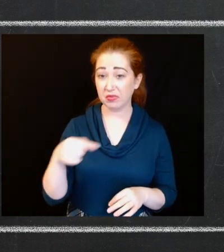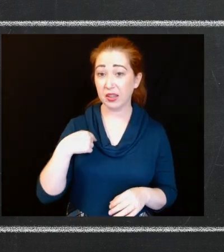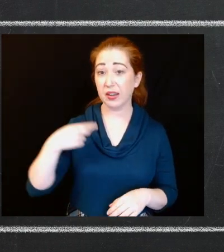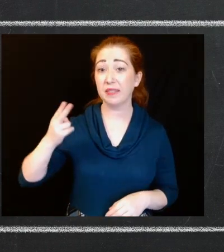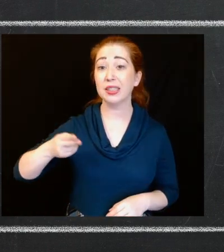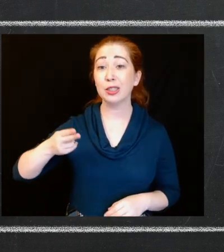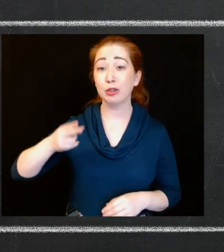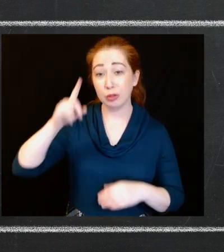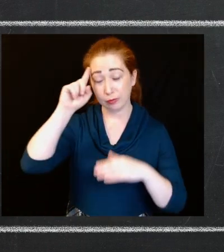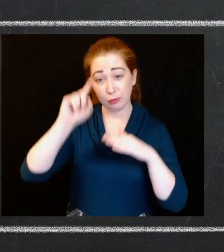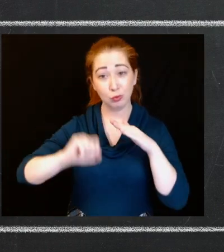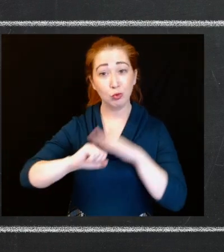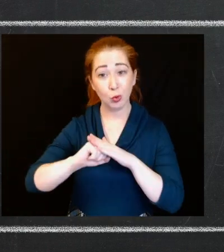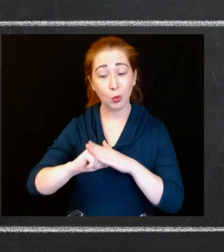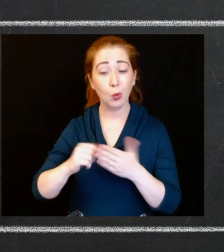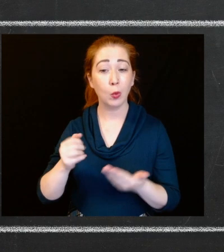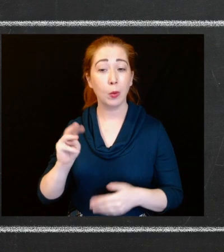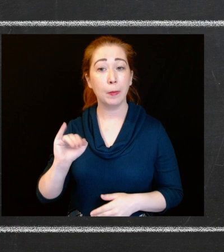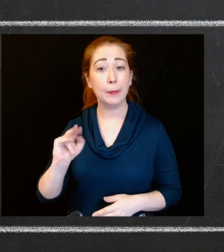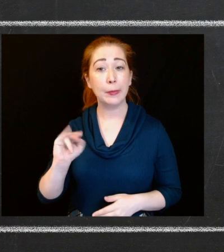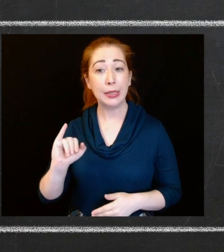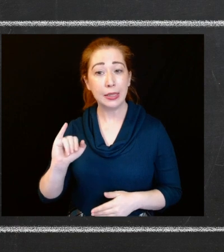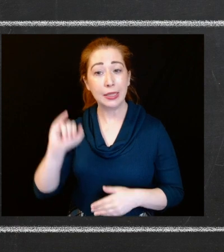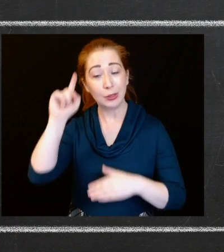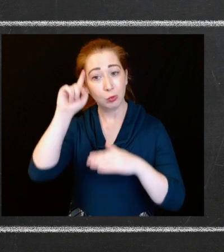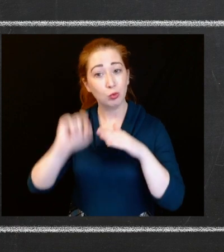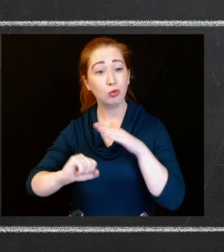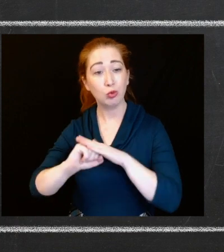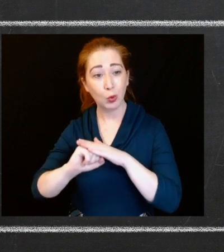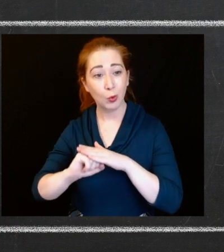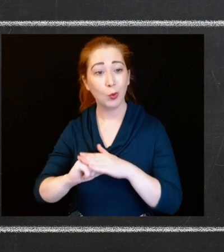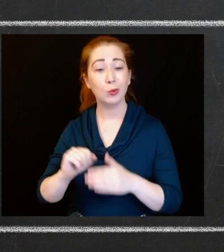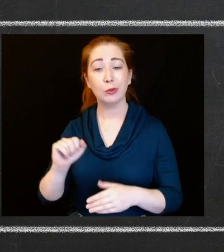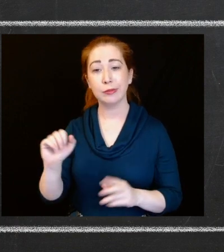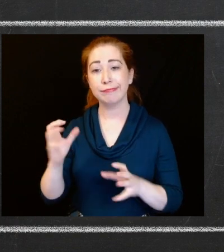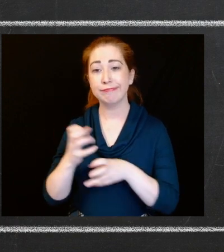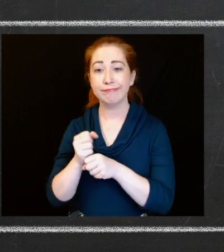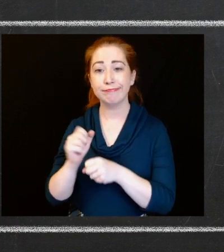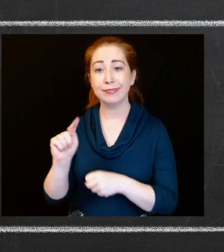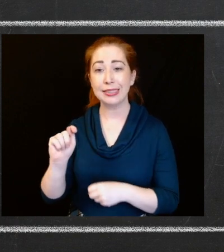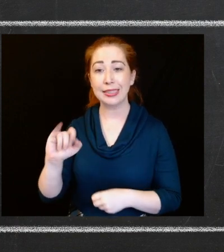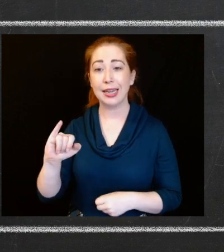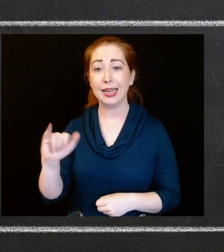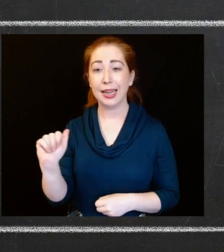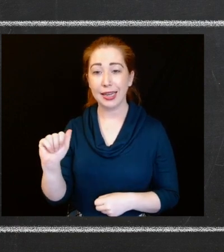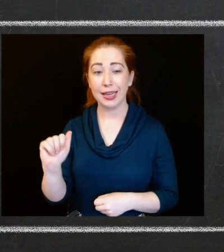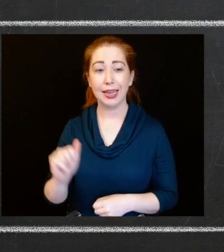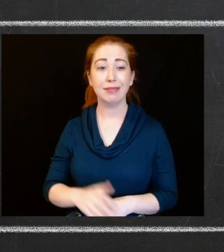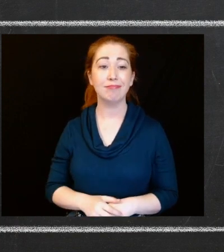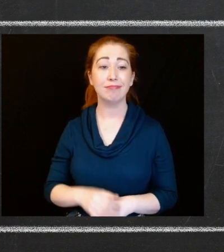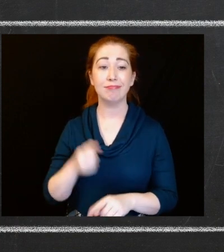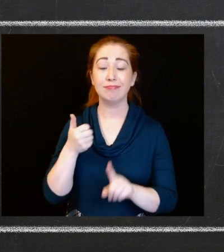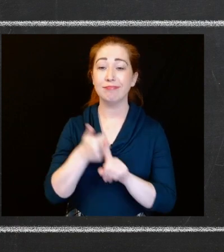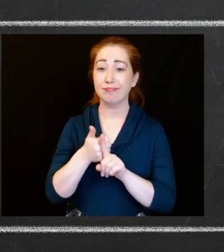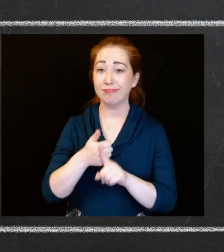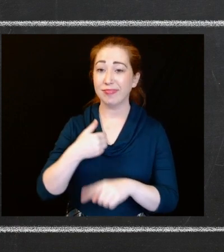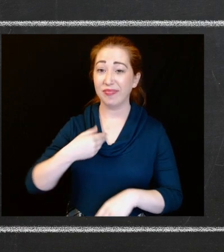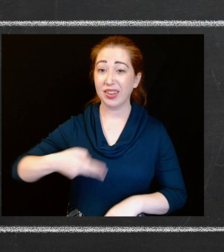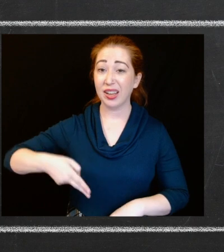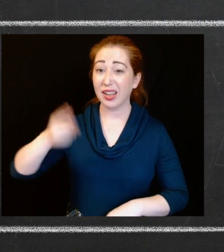Additional risk factors include a history of a stroke or of a TIA, also called a mini